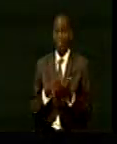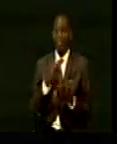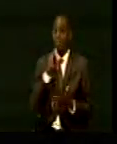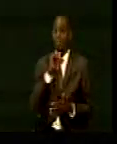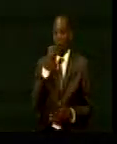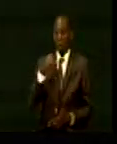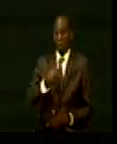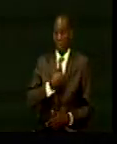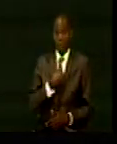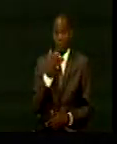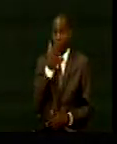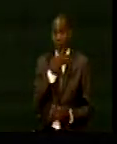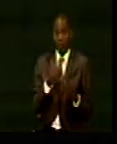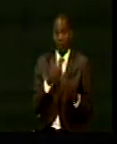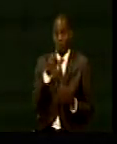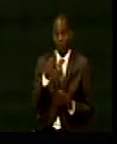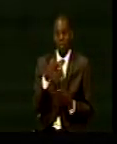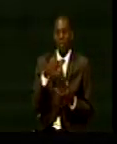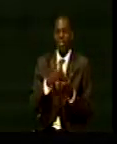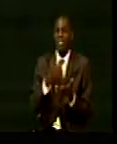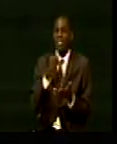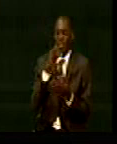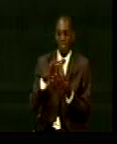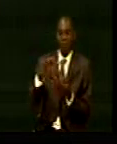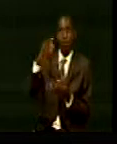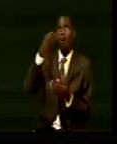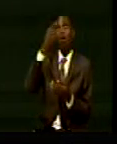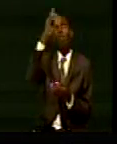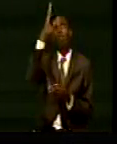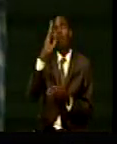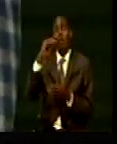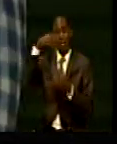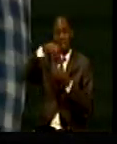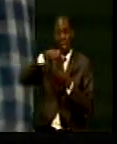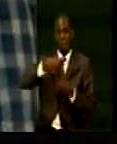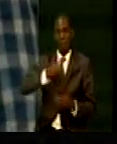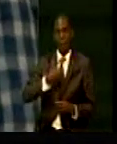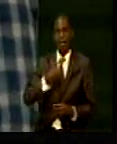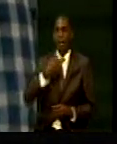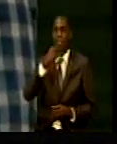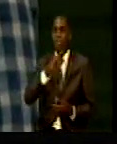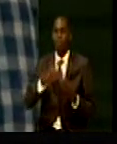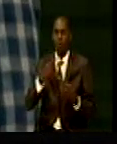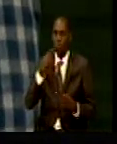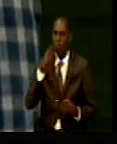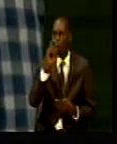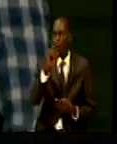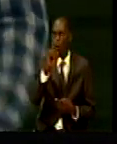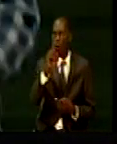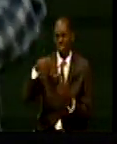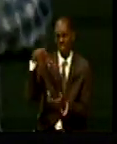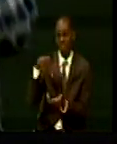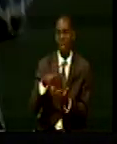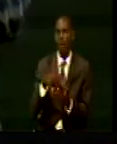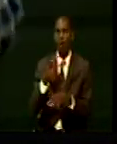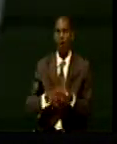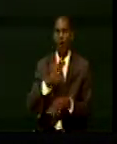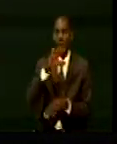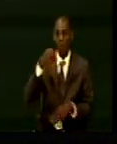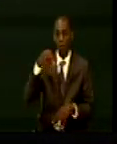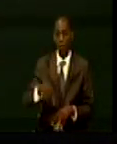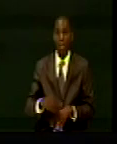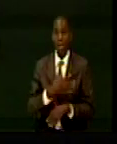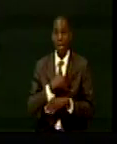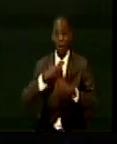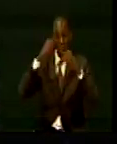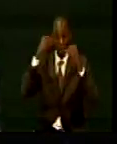you, it's the Spirit of God within me that is telling you, stand upright on your feet and power will